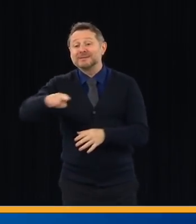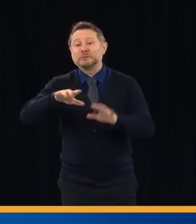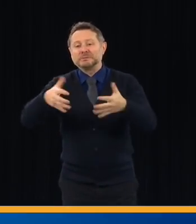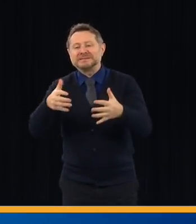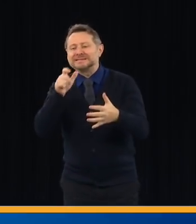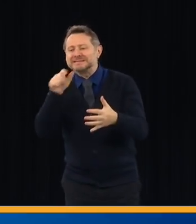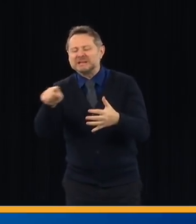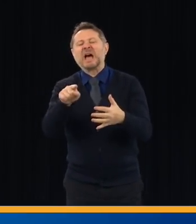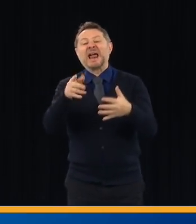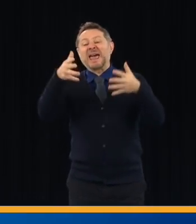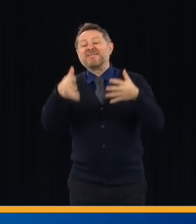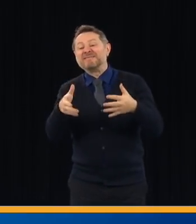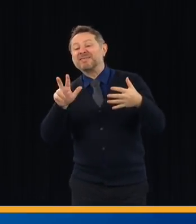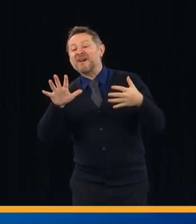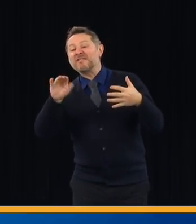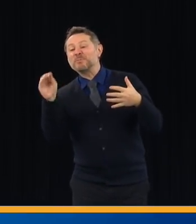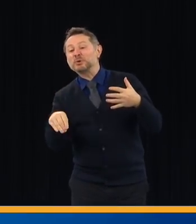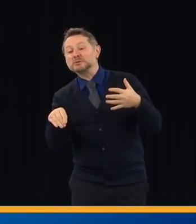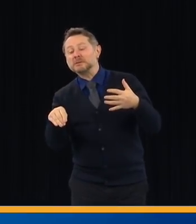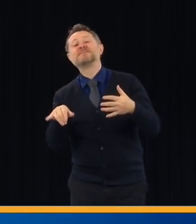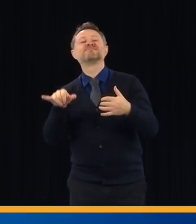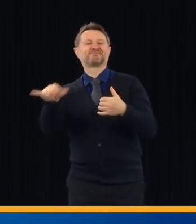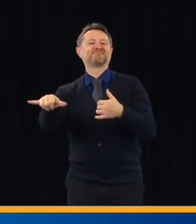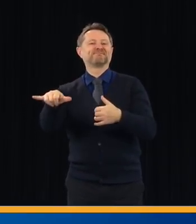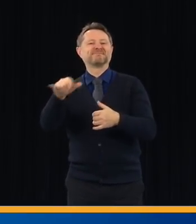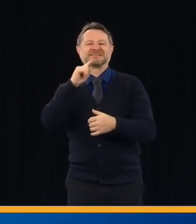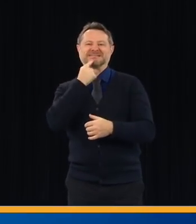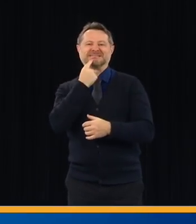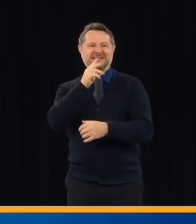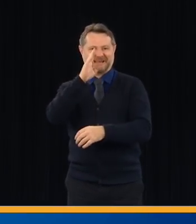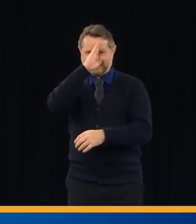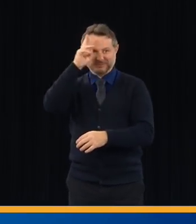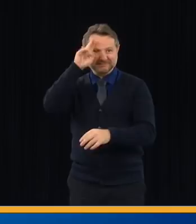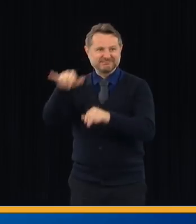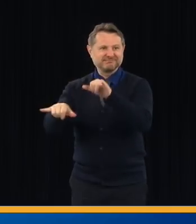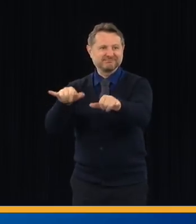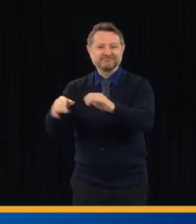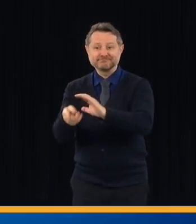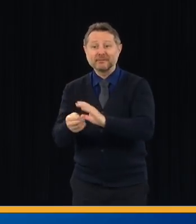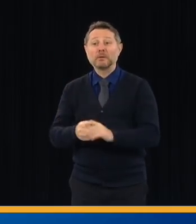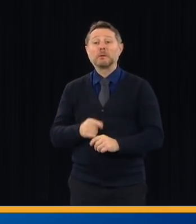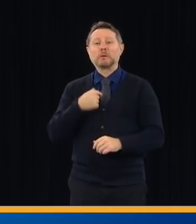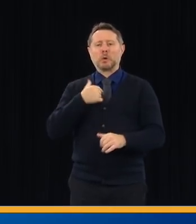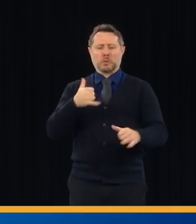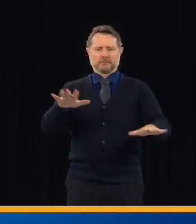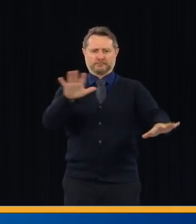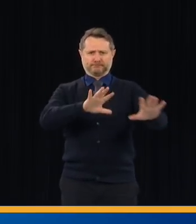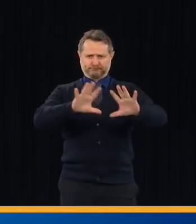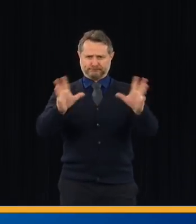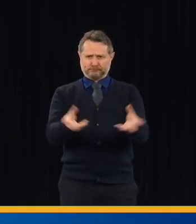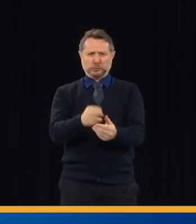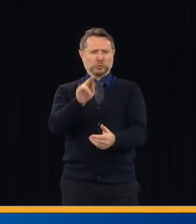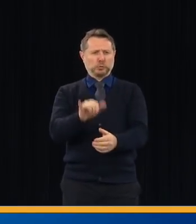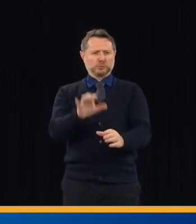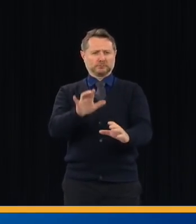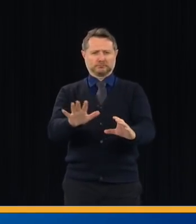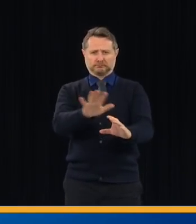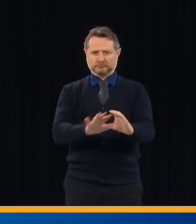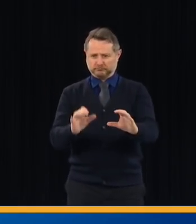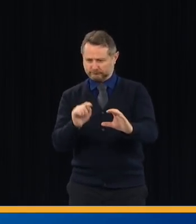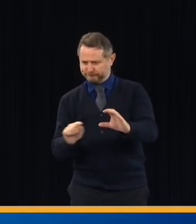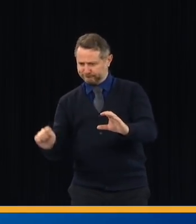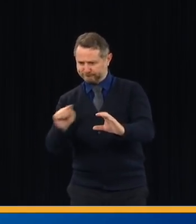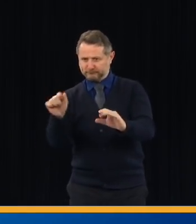continued hospitalization. We're tracking the growth of the number of infections